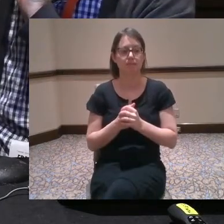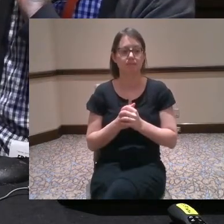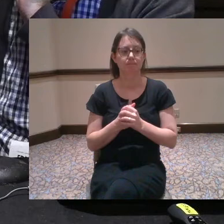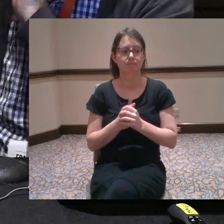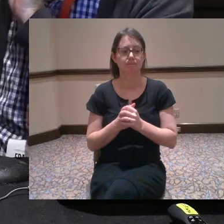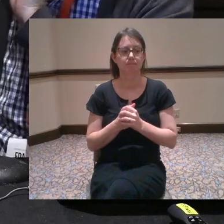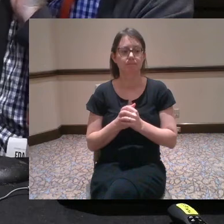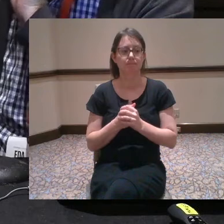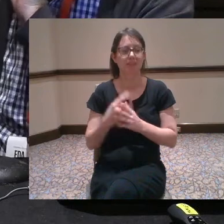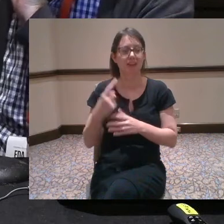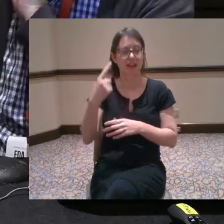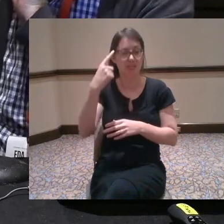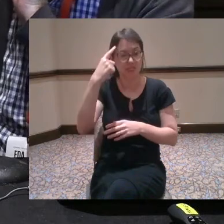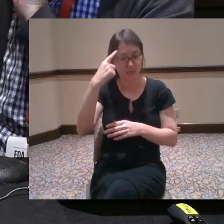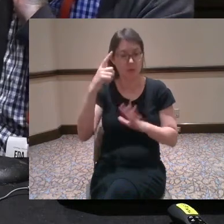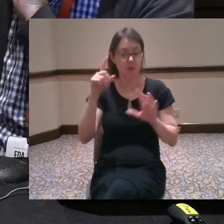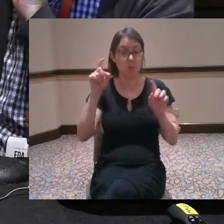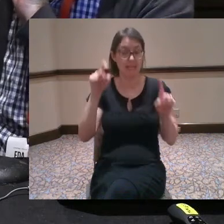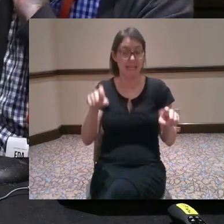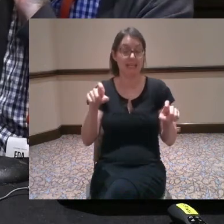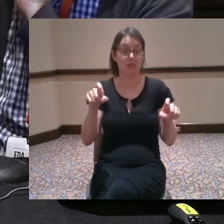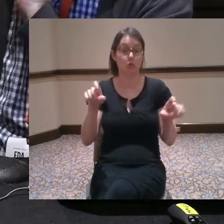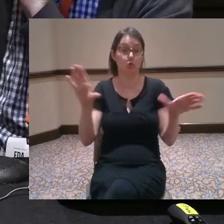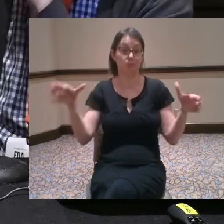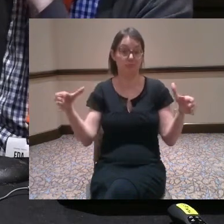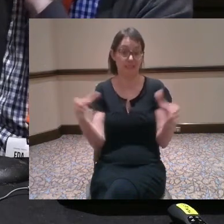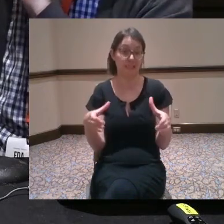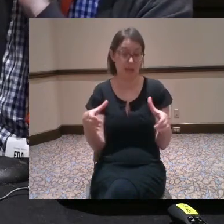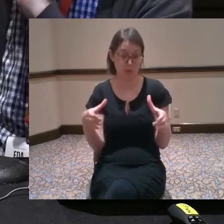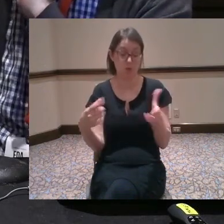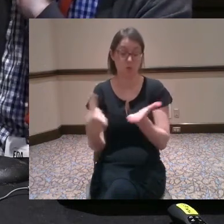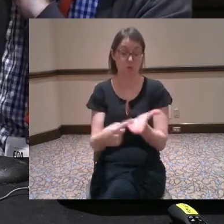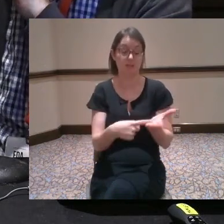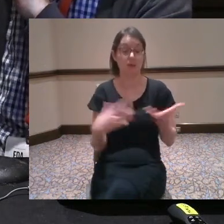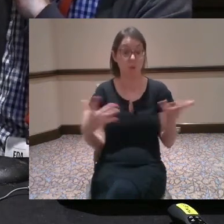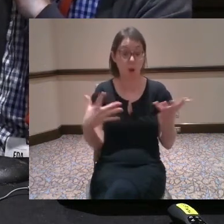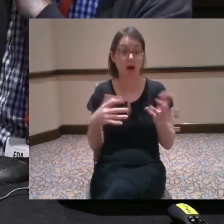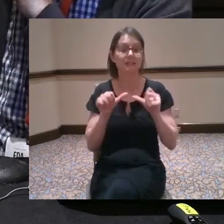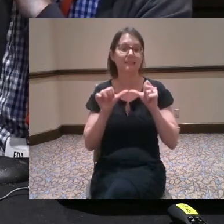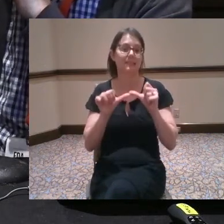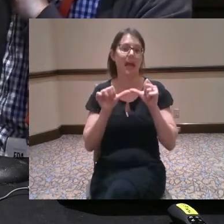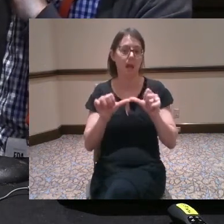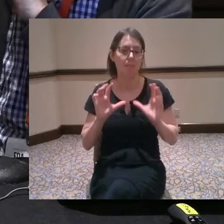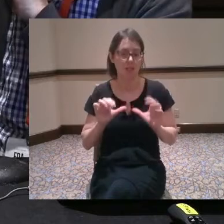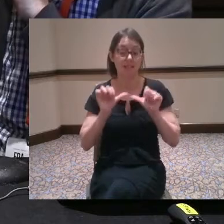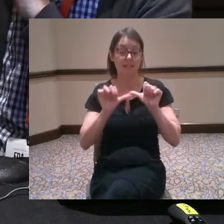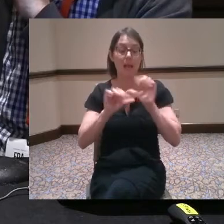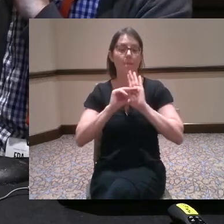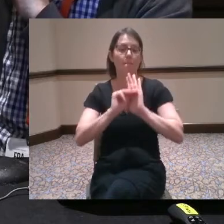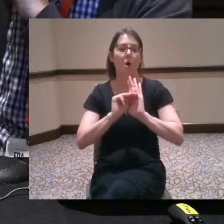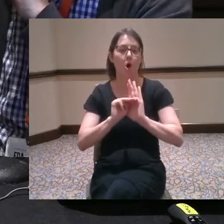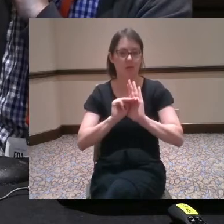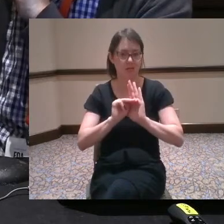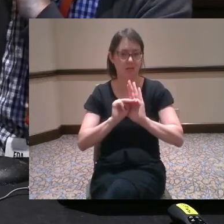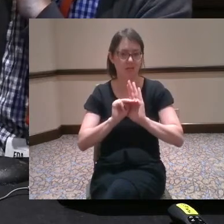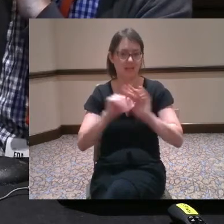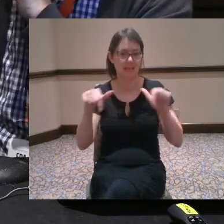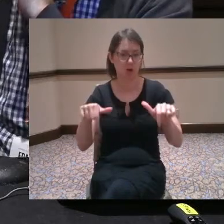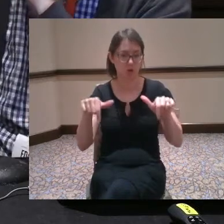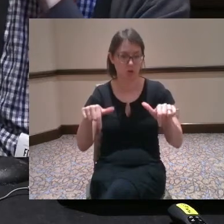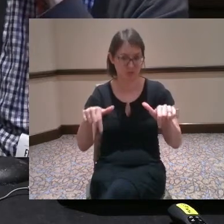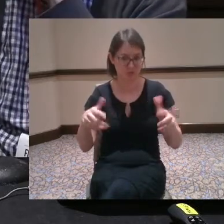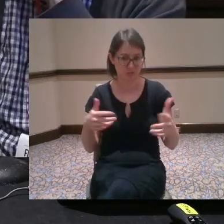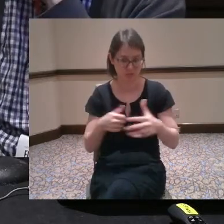a gathering to figure out a sustainability model that works for